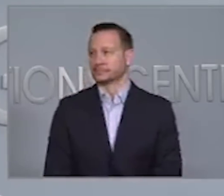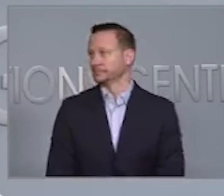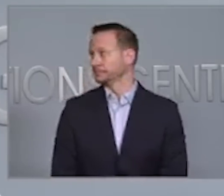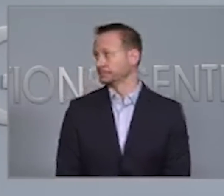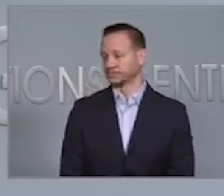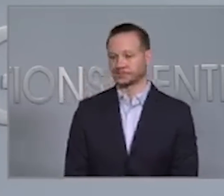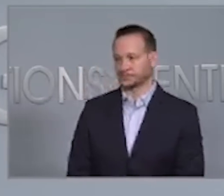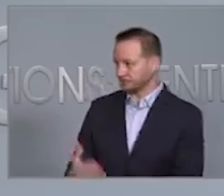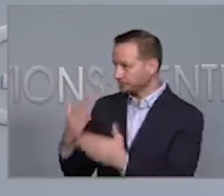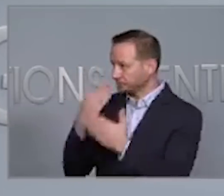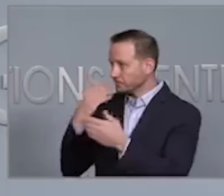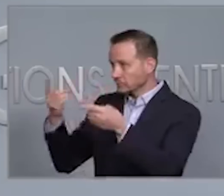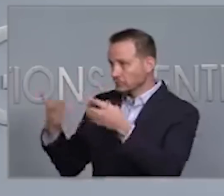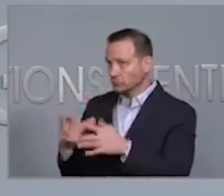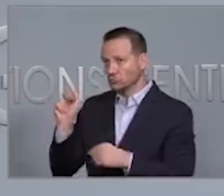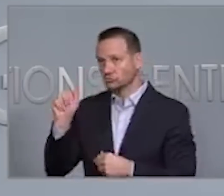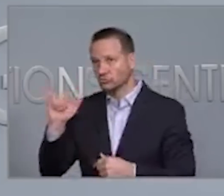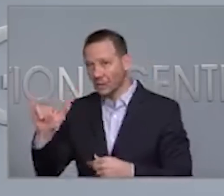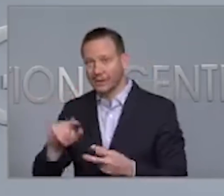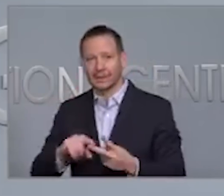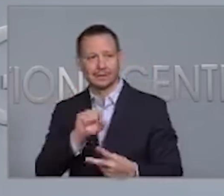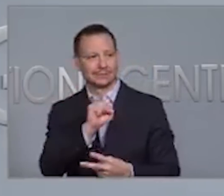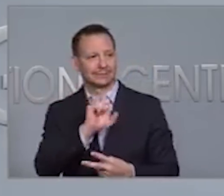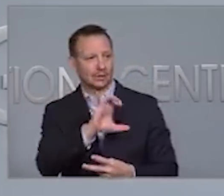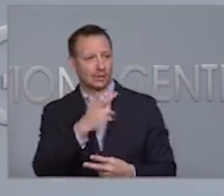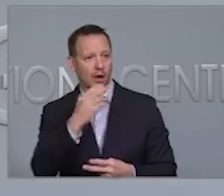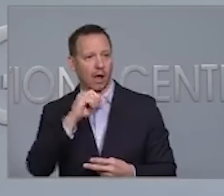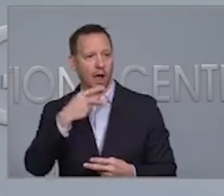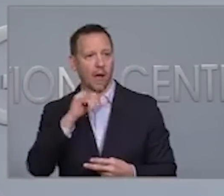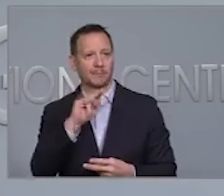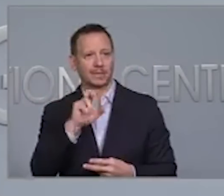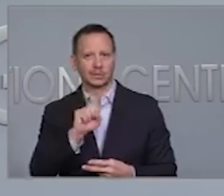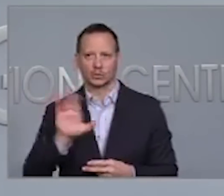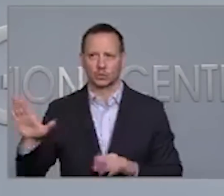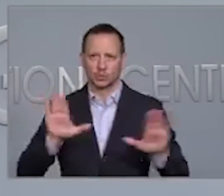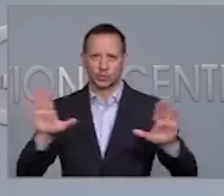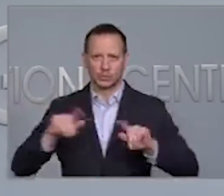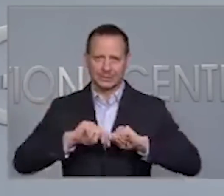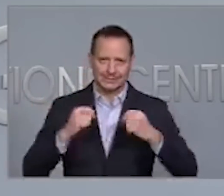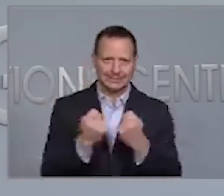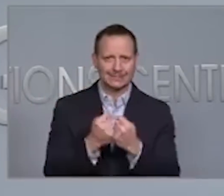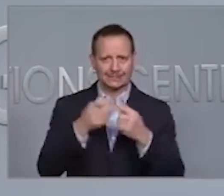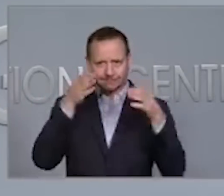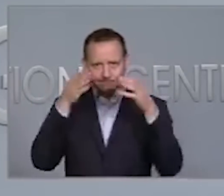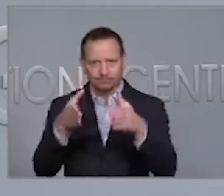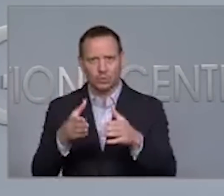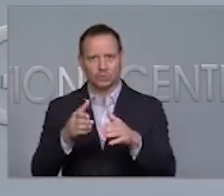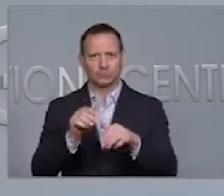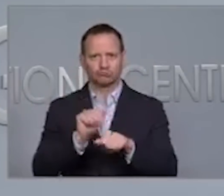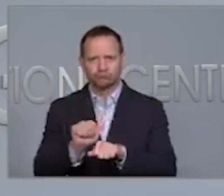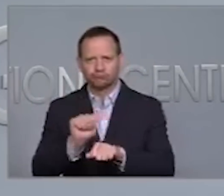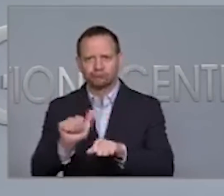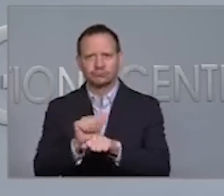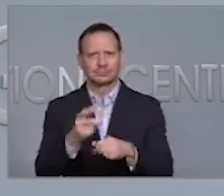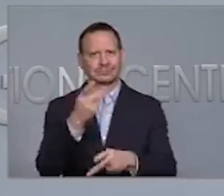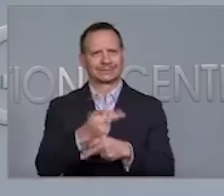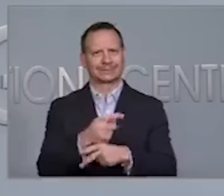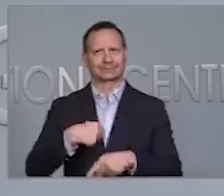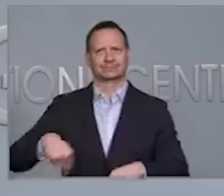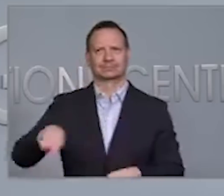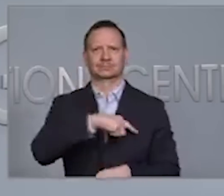Thank you, Director Ray and Secretary Hopkins, for the work that you and your teams are doing to keep North Carolinians safe. That is our number one